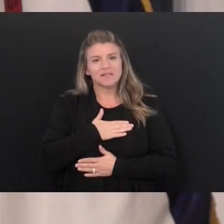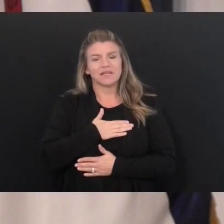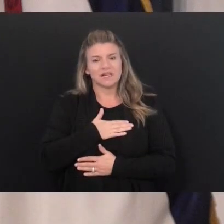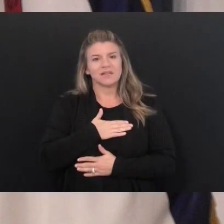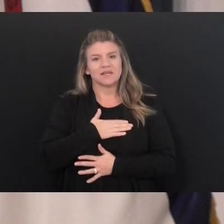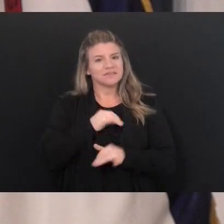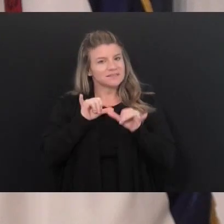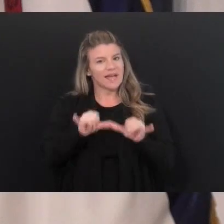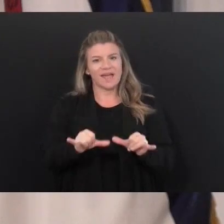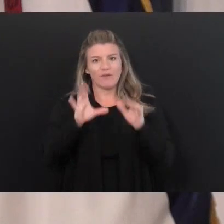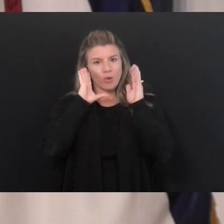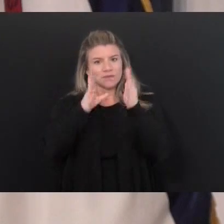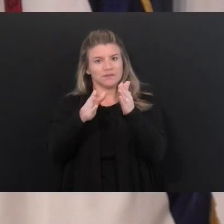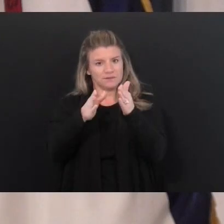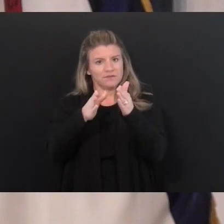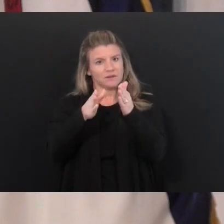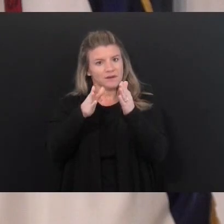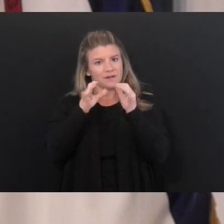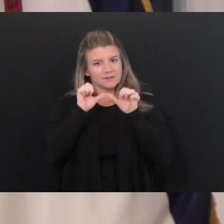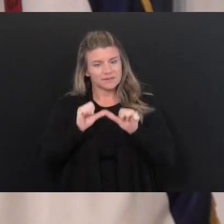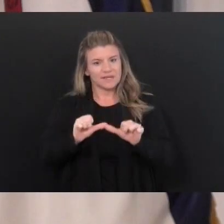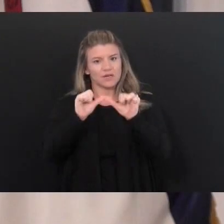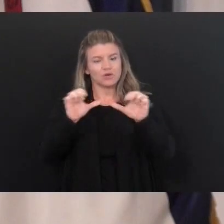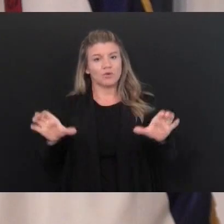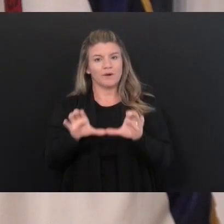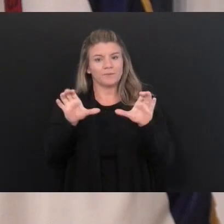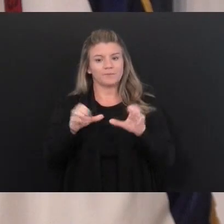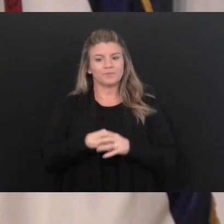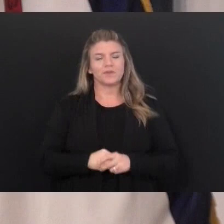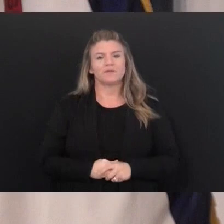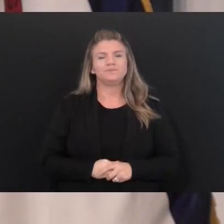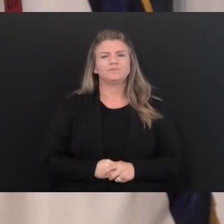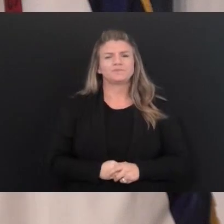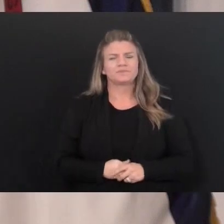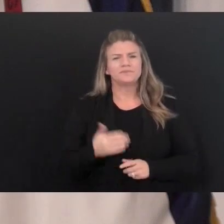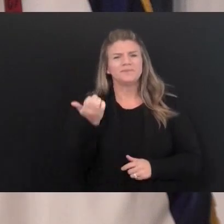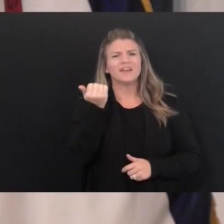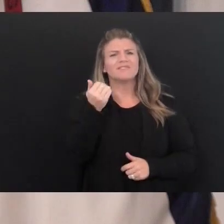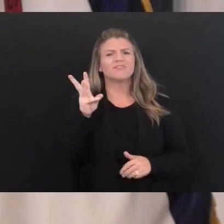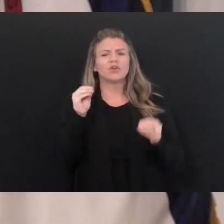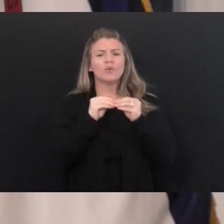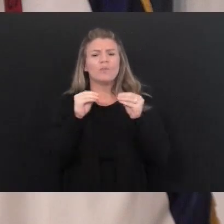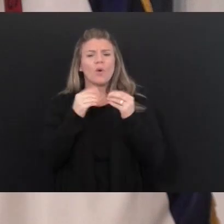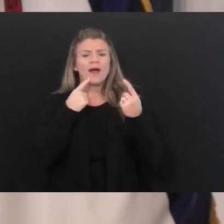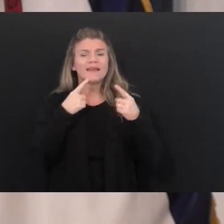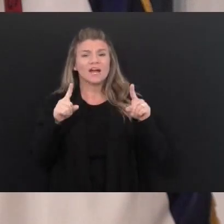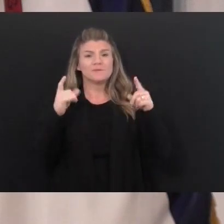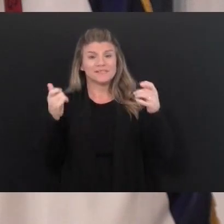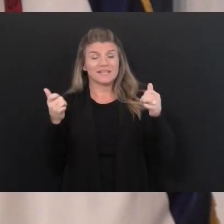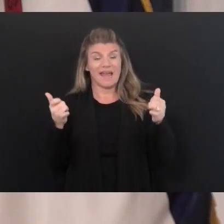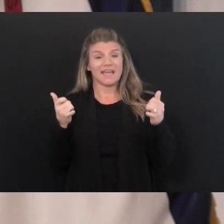just stay the course. We've got a couple other announcements today.